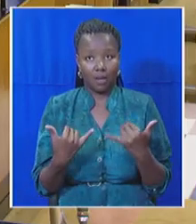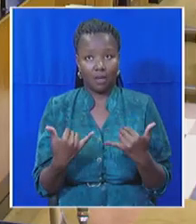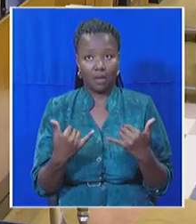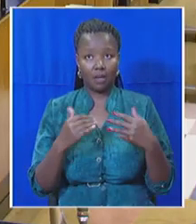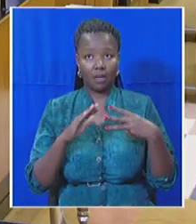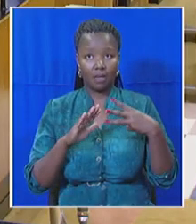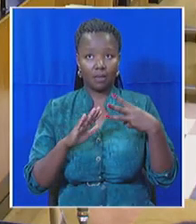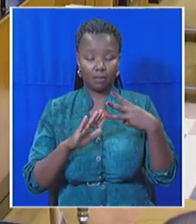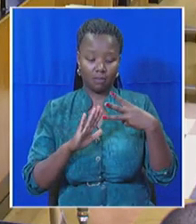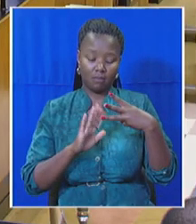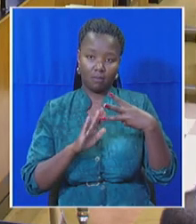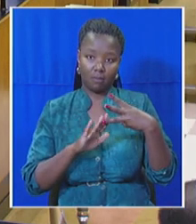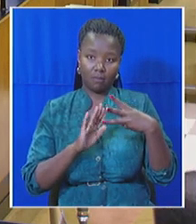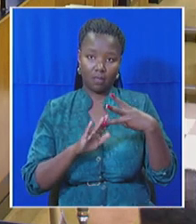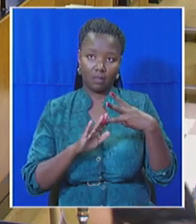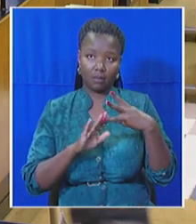order.